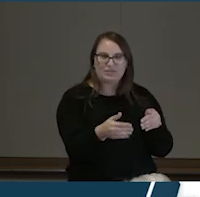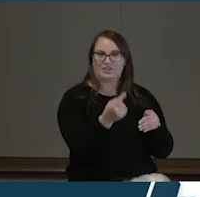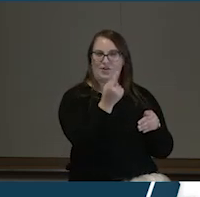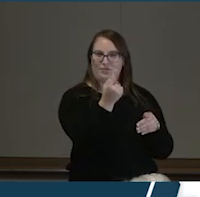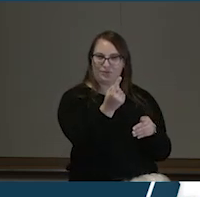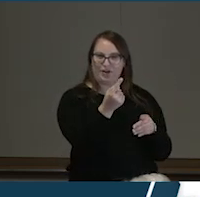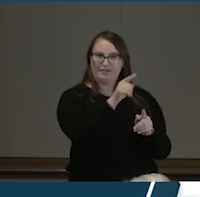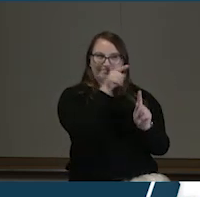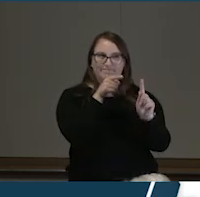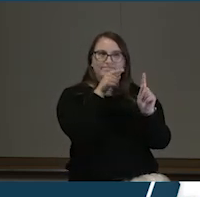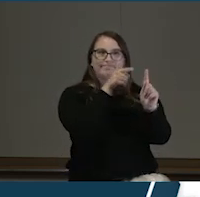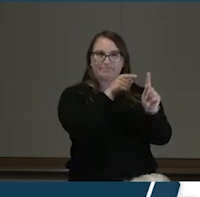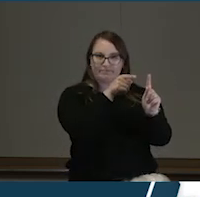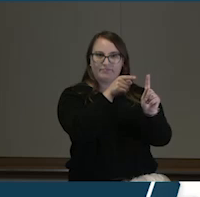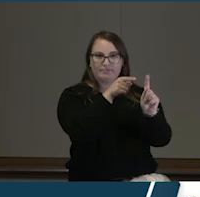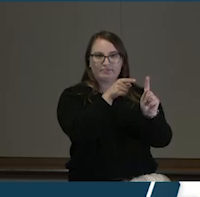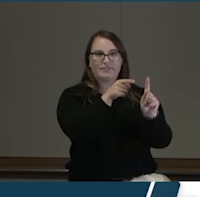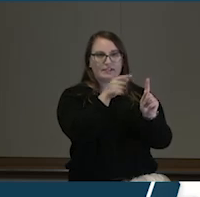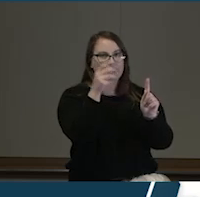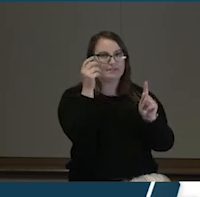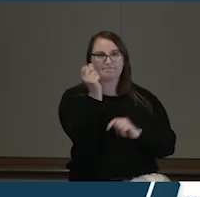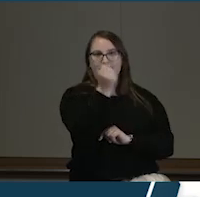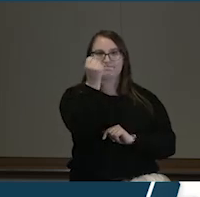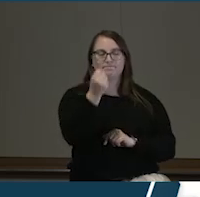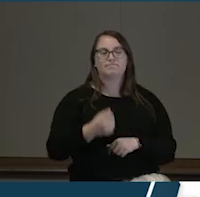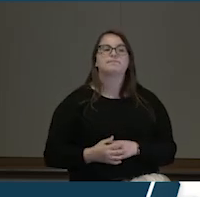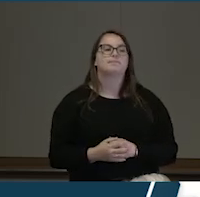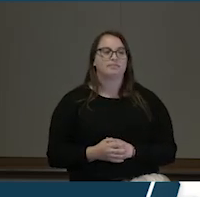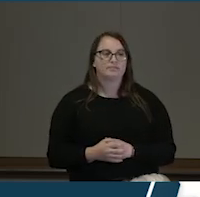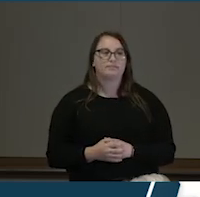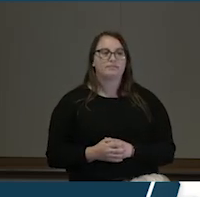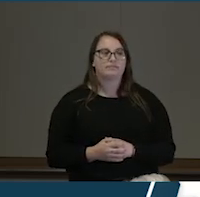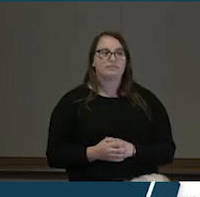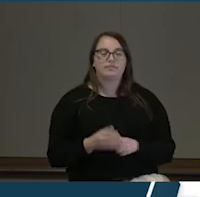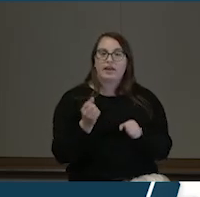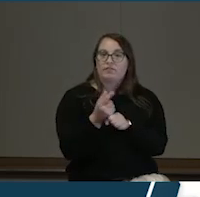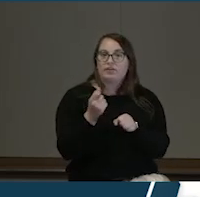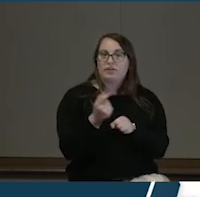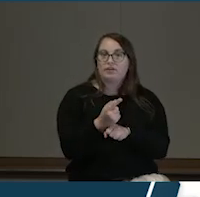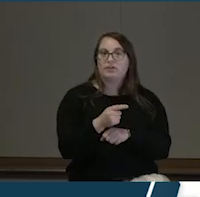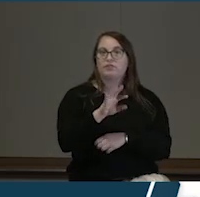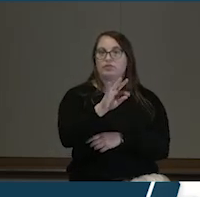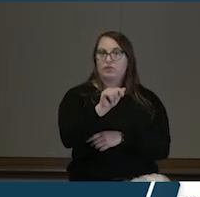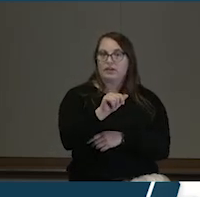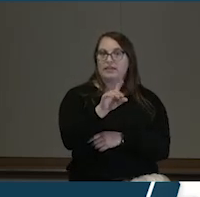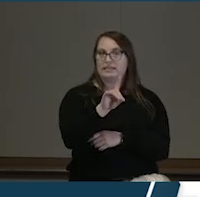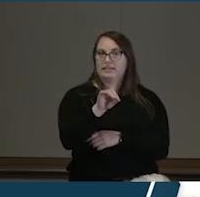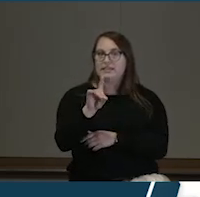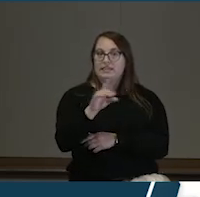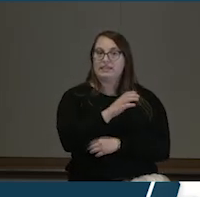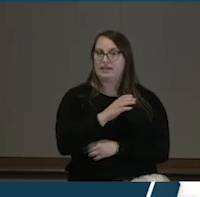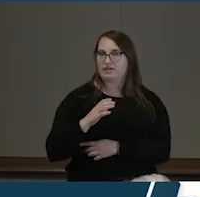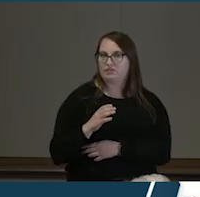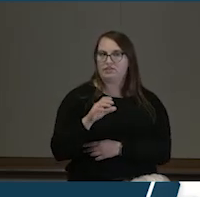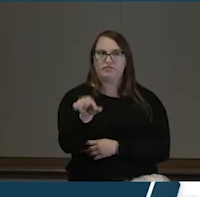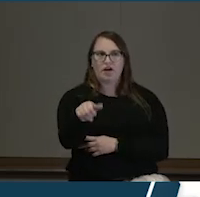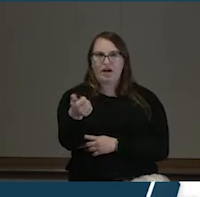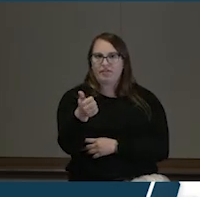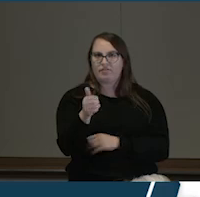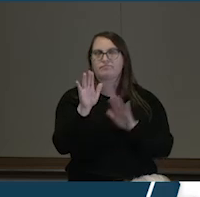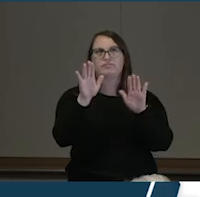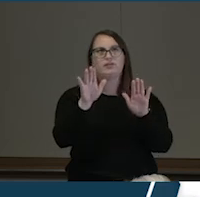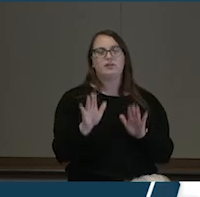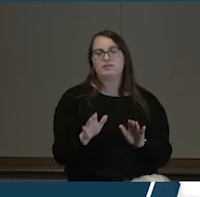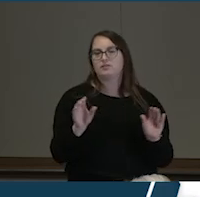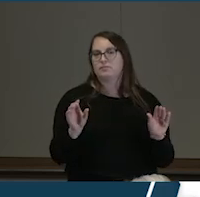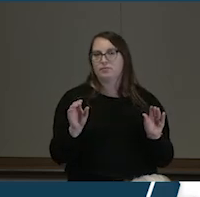need, that there's gold in that. Every year, the Florida DD Council, the ARC, other really fabulous organizations that we have in